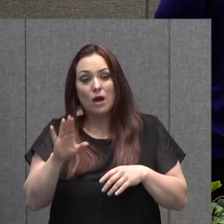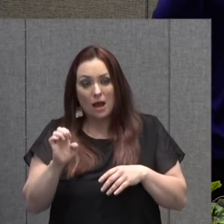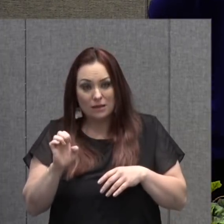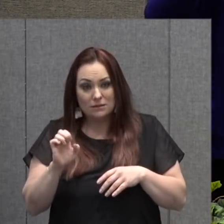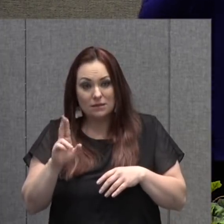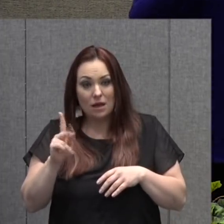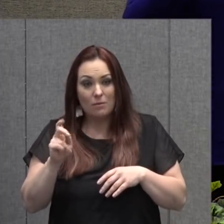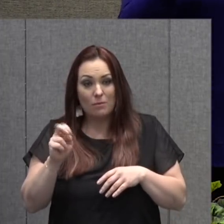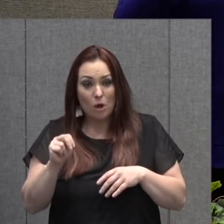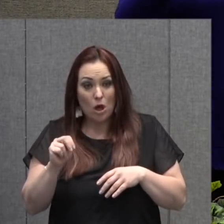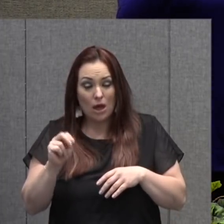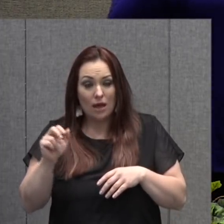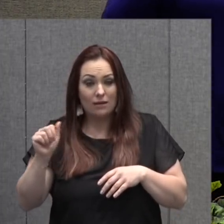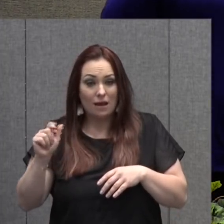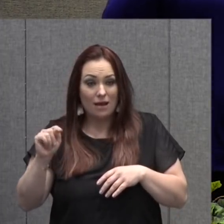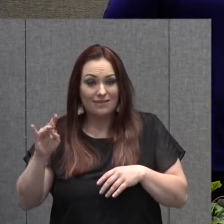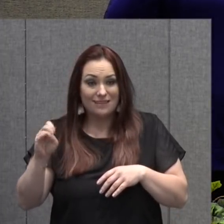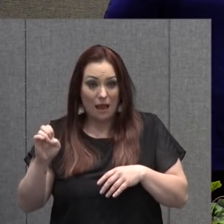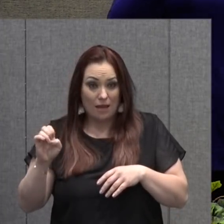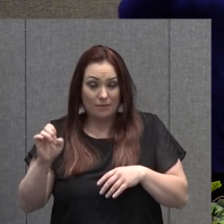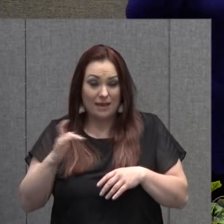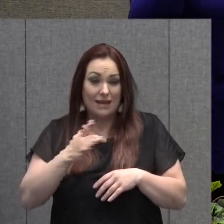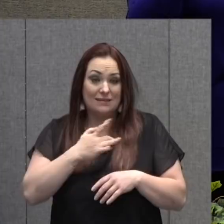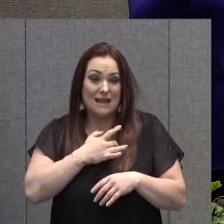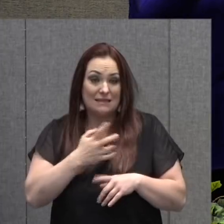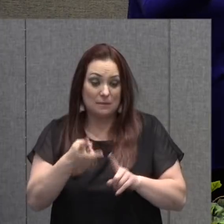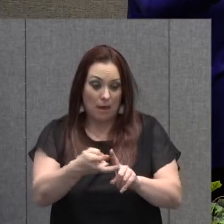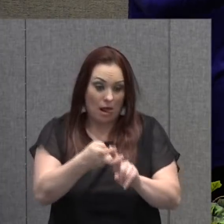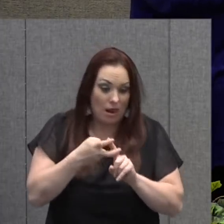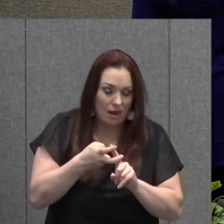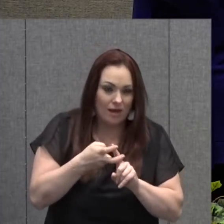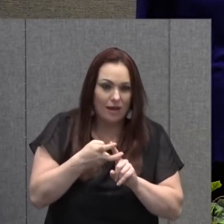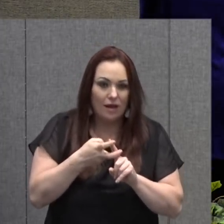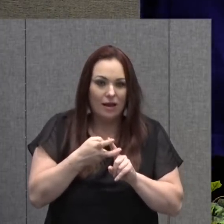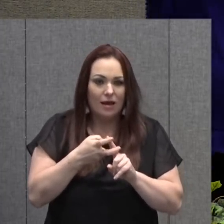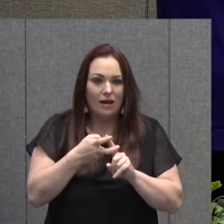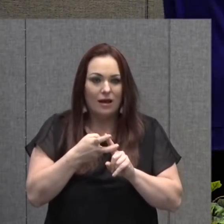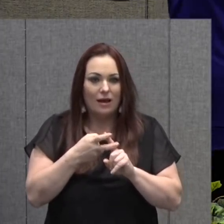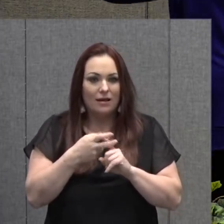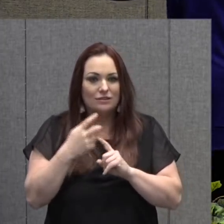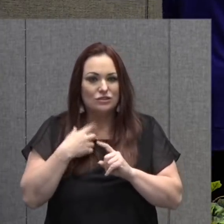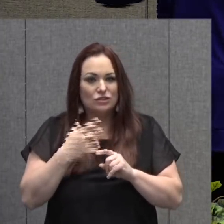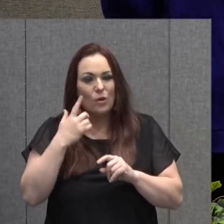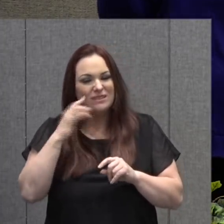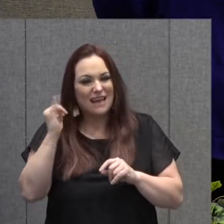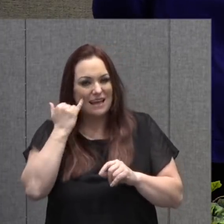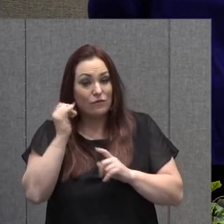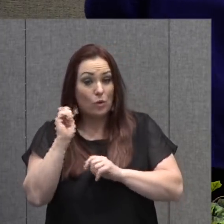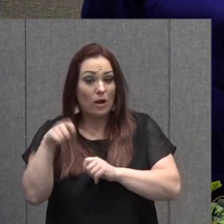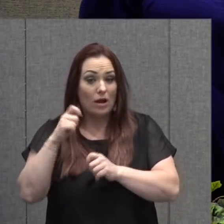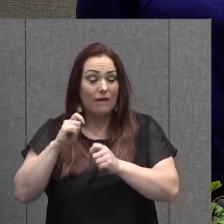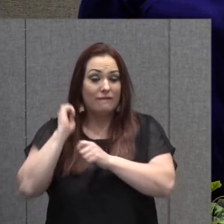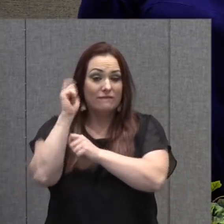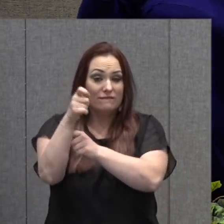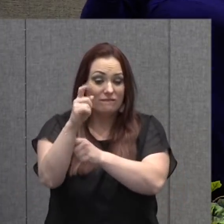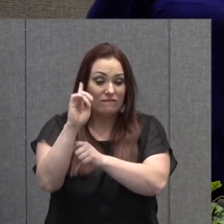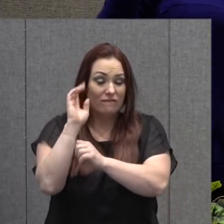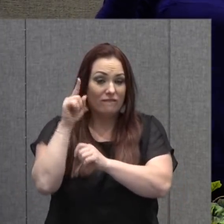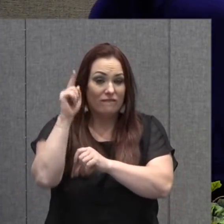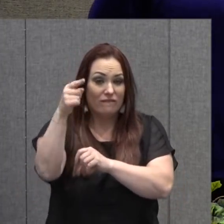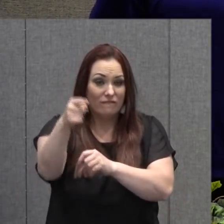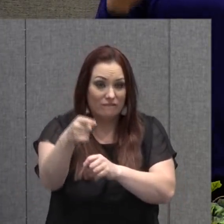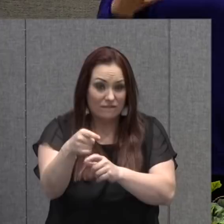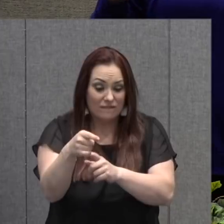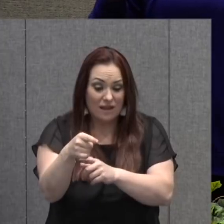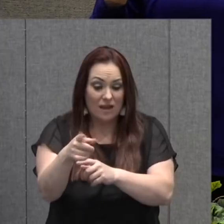hook. Think of like a fish hook. And a fish hook grabs a fish and it catches a fish out of water. Well,